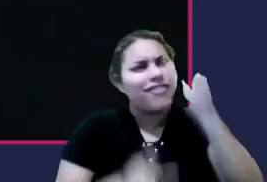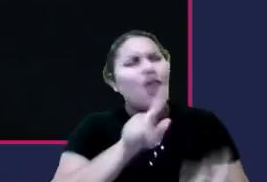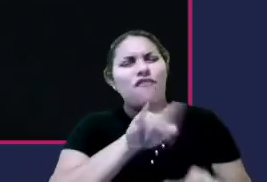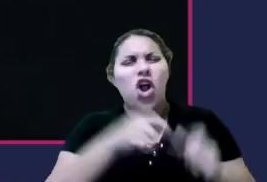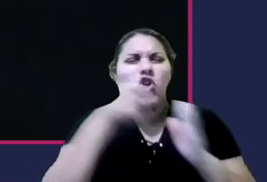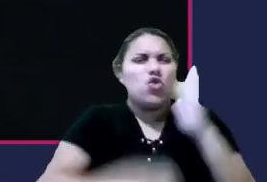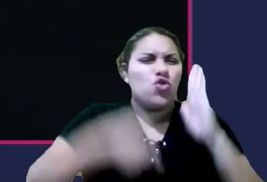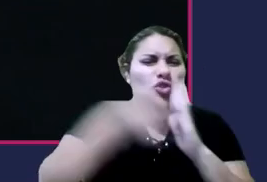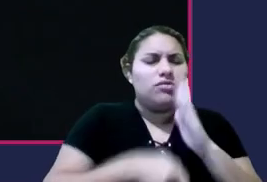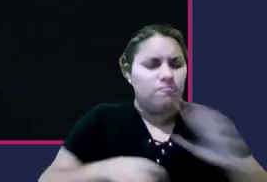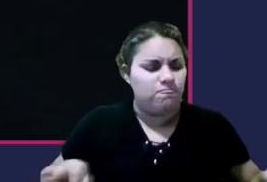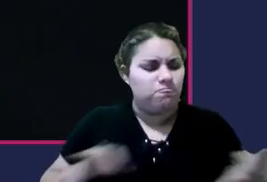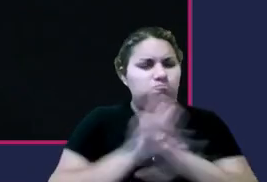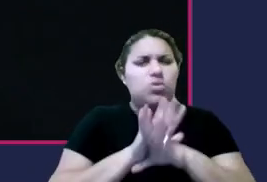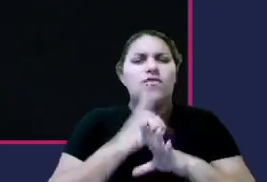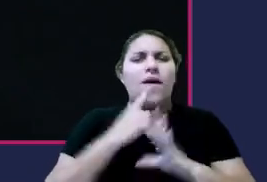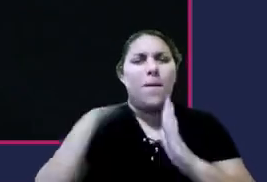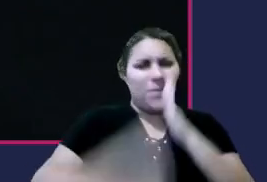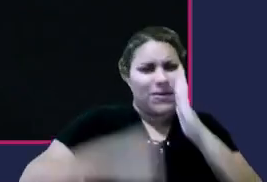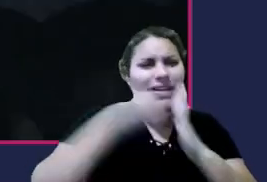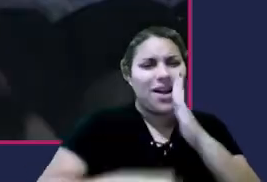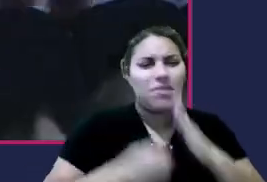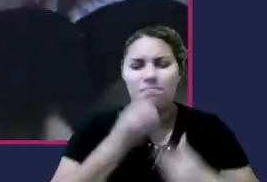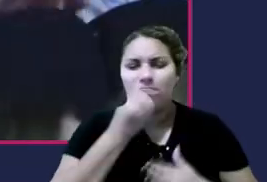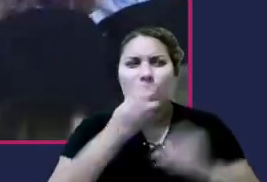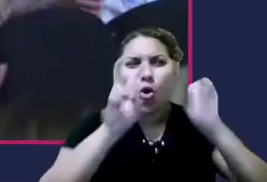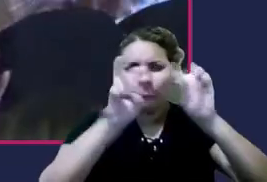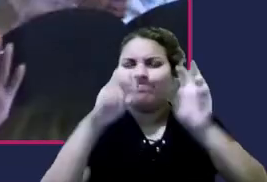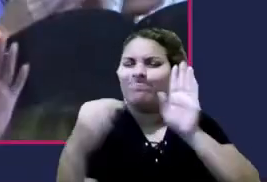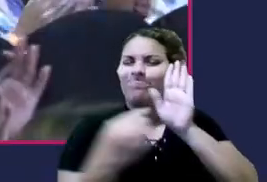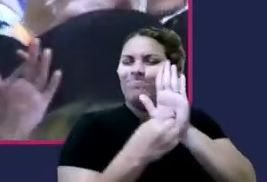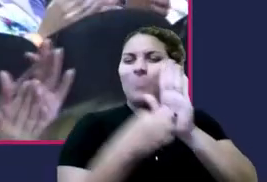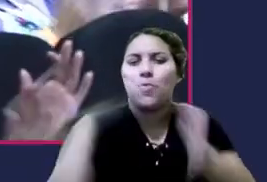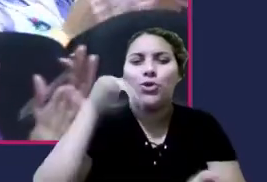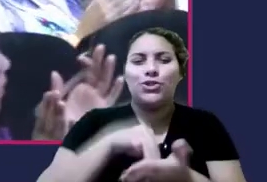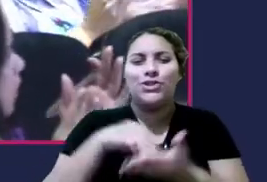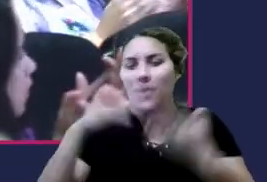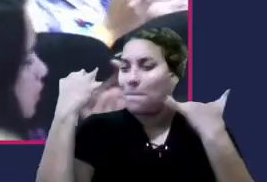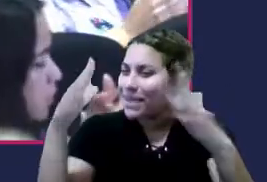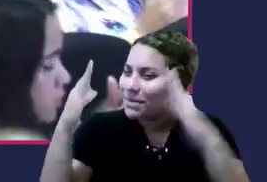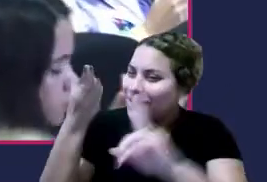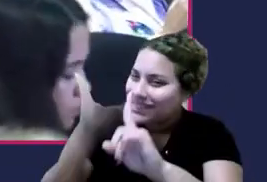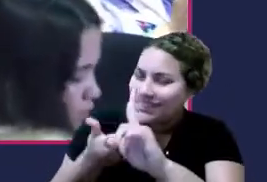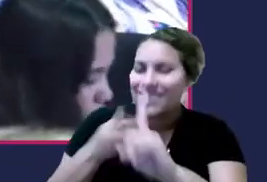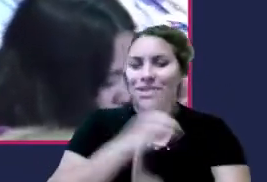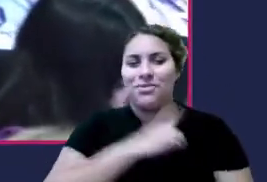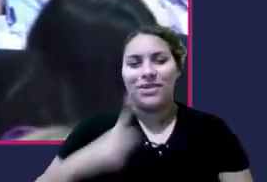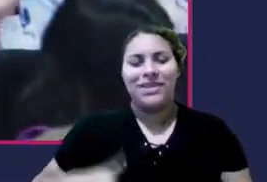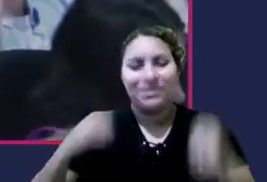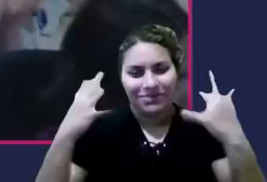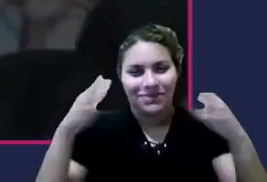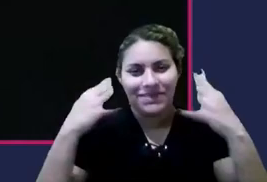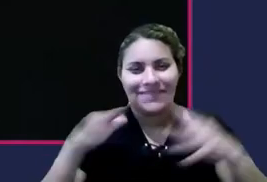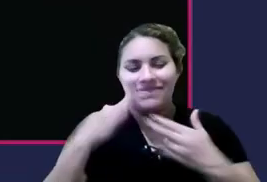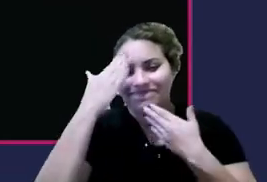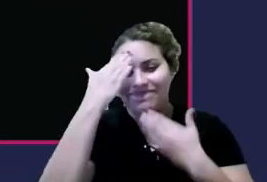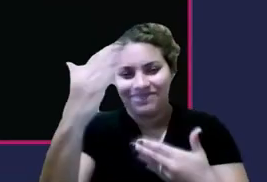So you can rely on the fighters who are here ready to fight for the good cause.